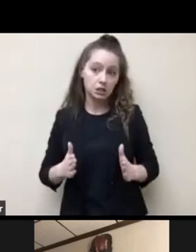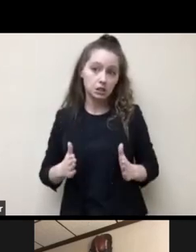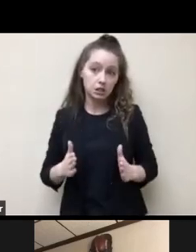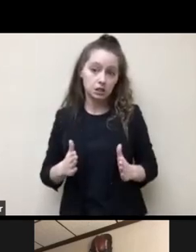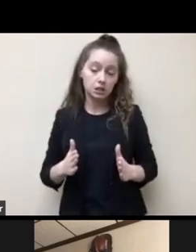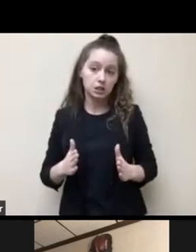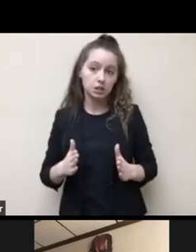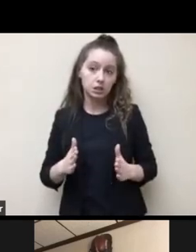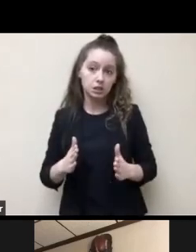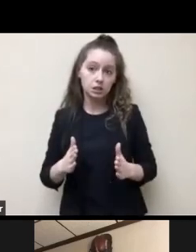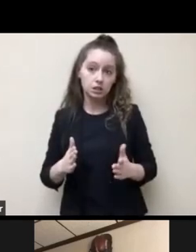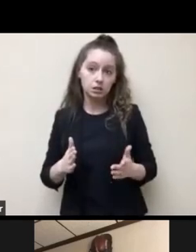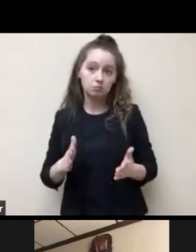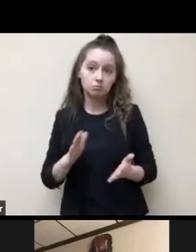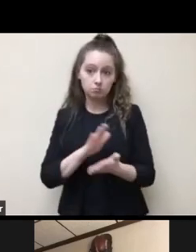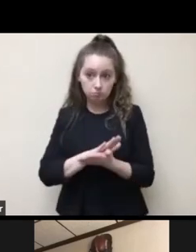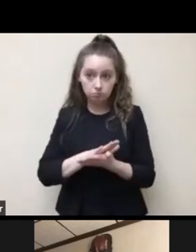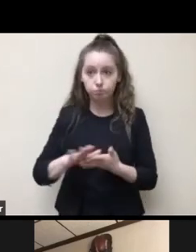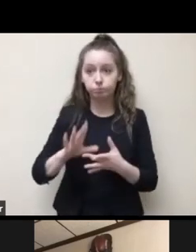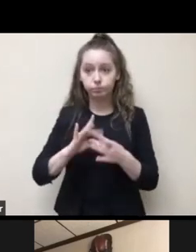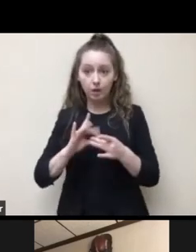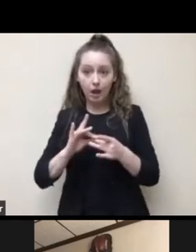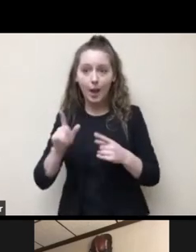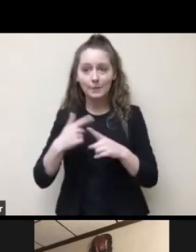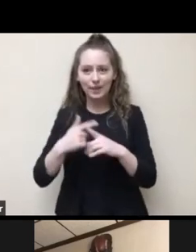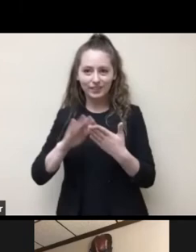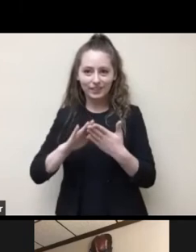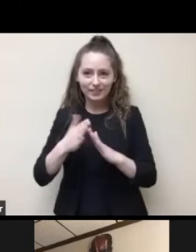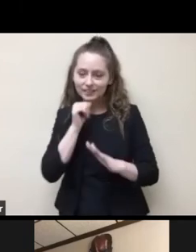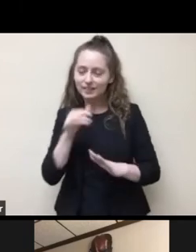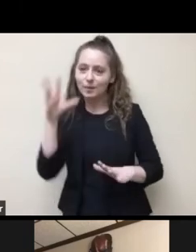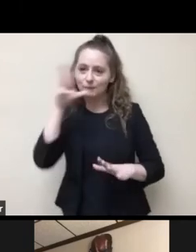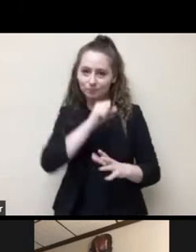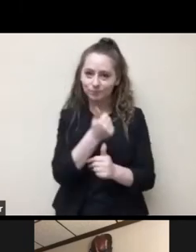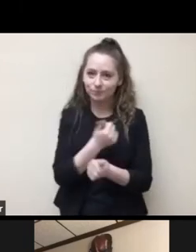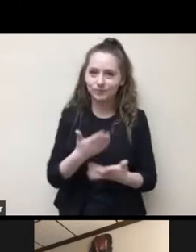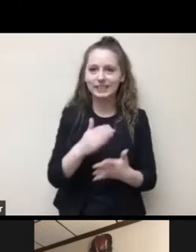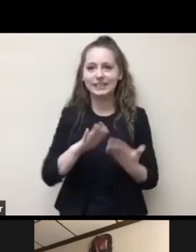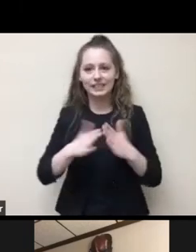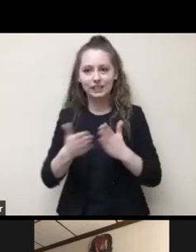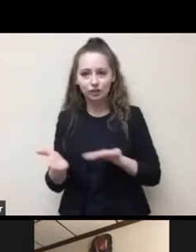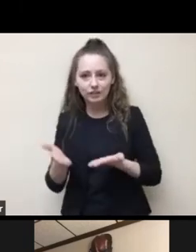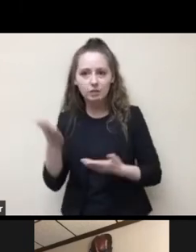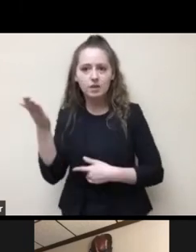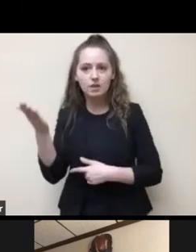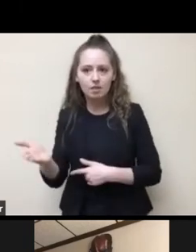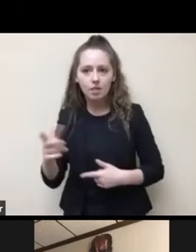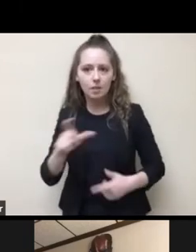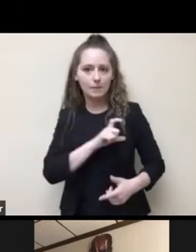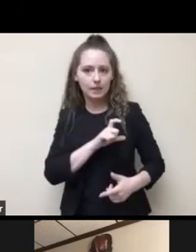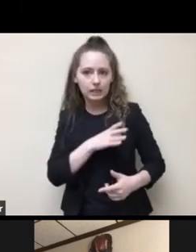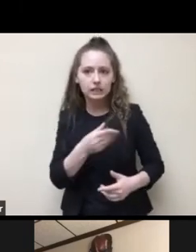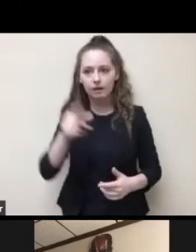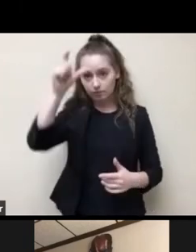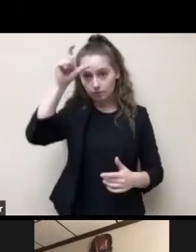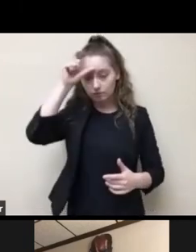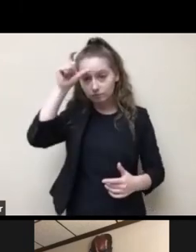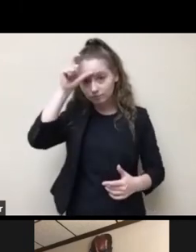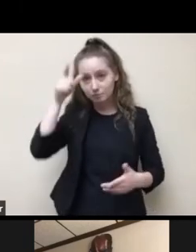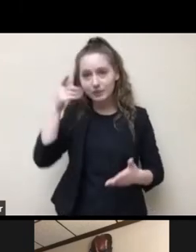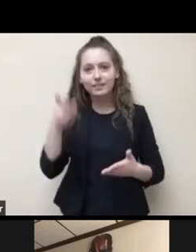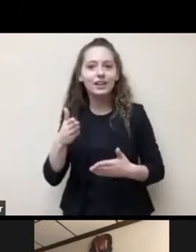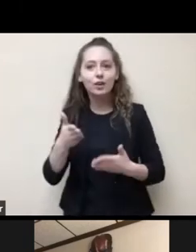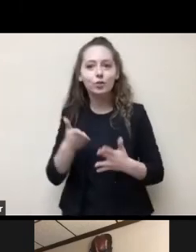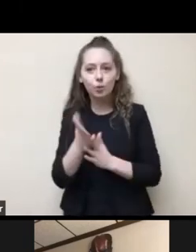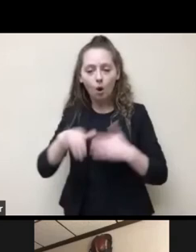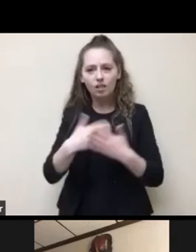on not the city not missing a beat, the city services being there, the police and fire being there through all this. And I do have